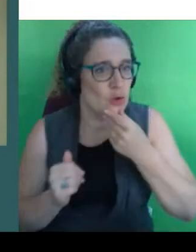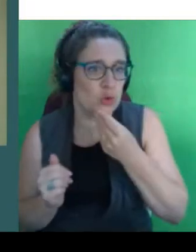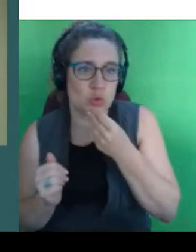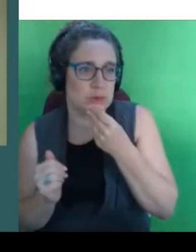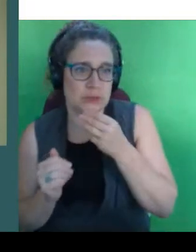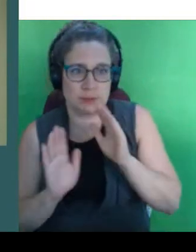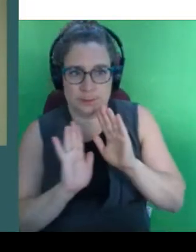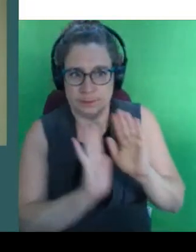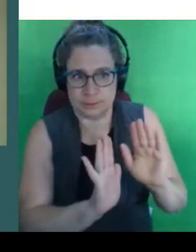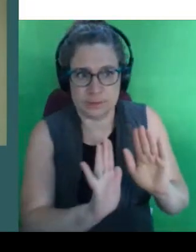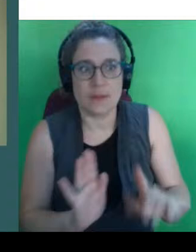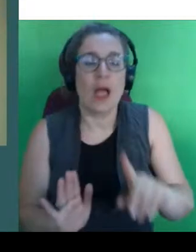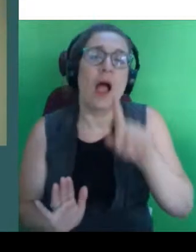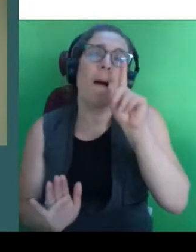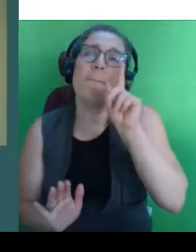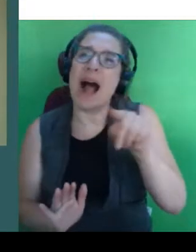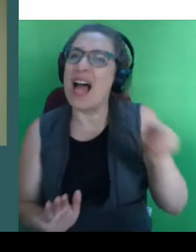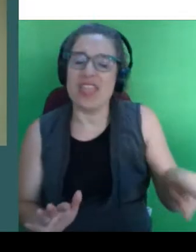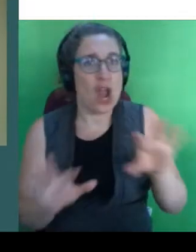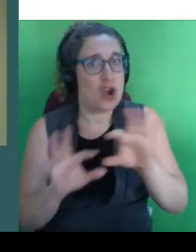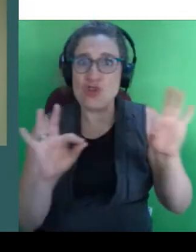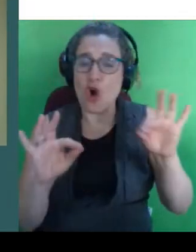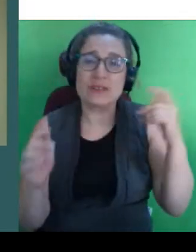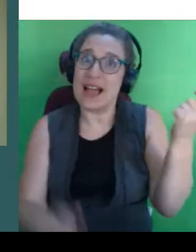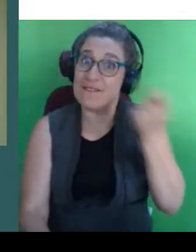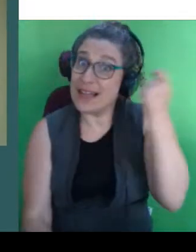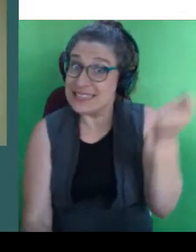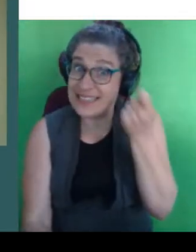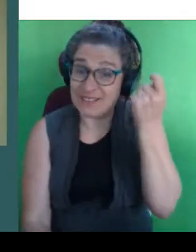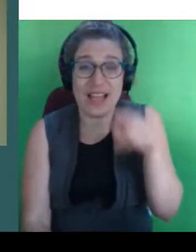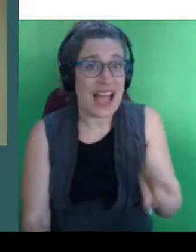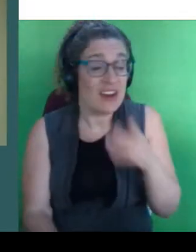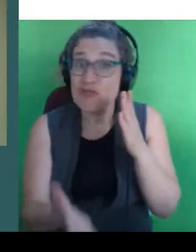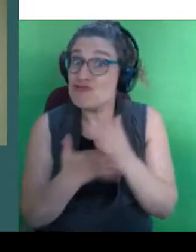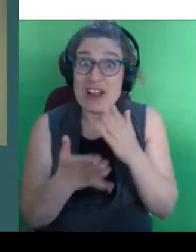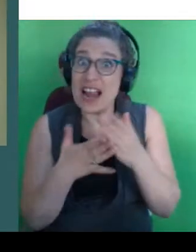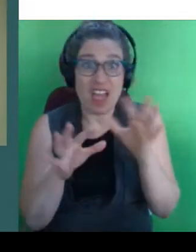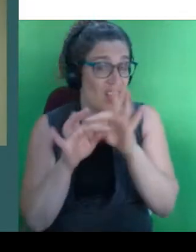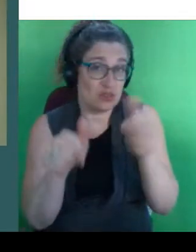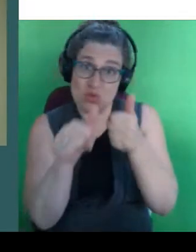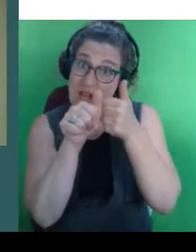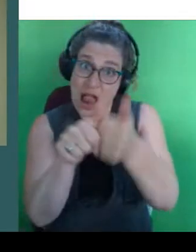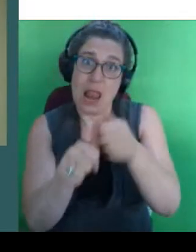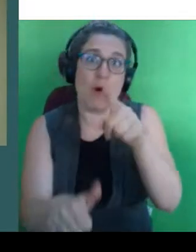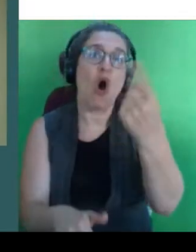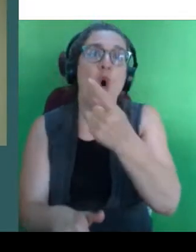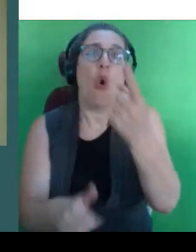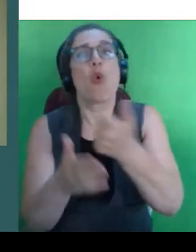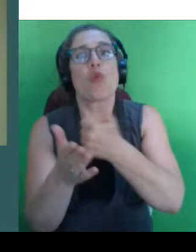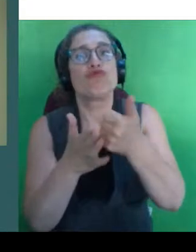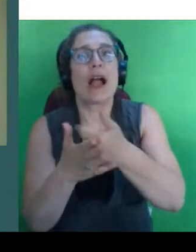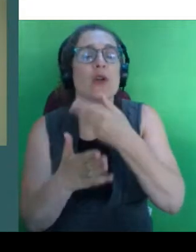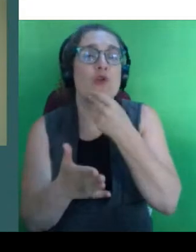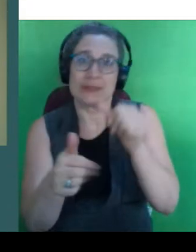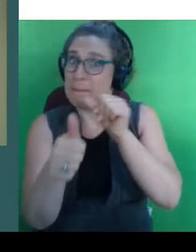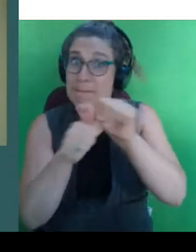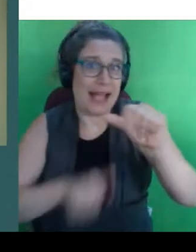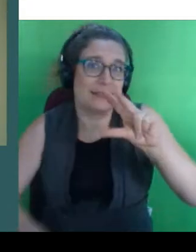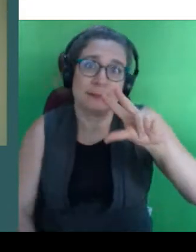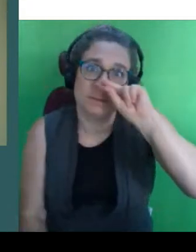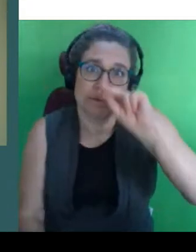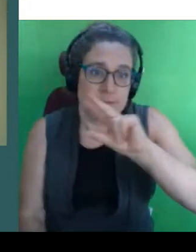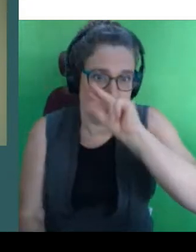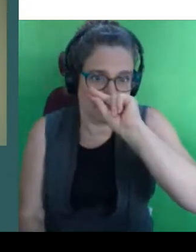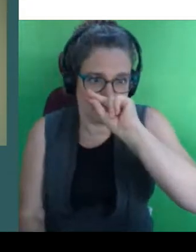not very effective, and they make very little difference to the regular use of an intranasal corticosteroid, whereas adding